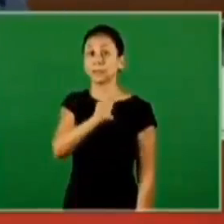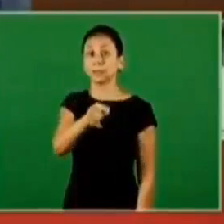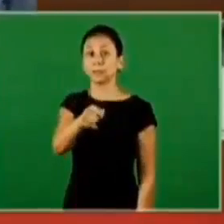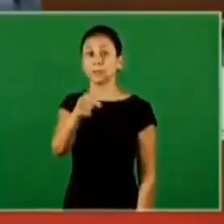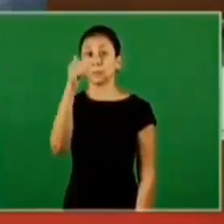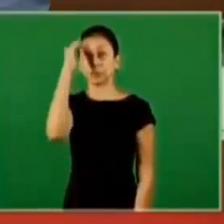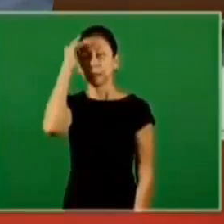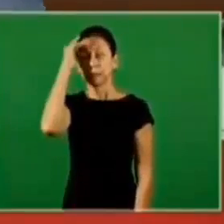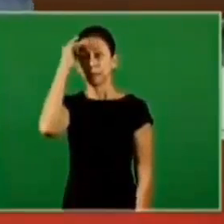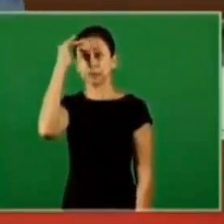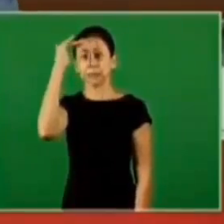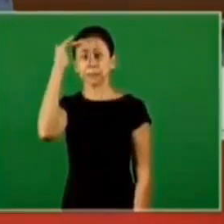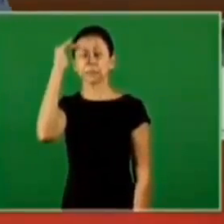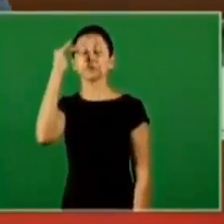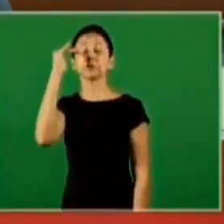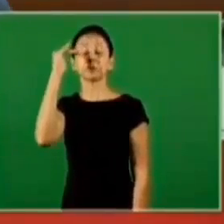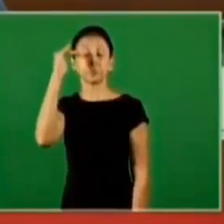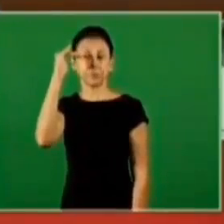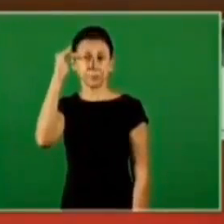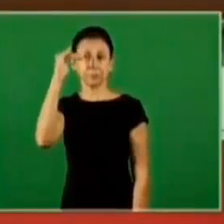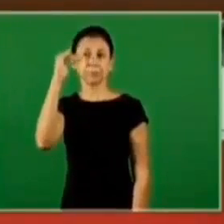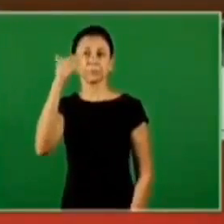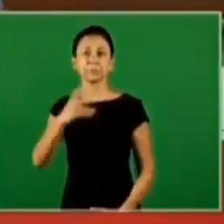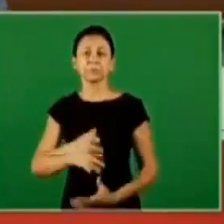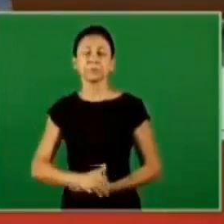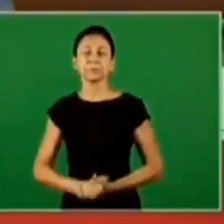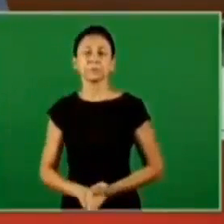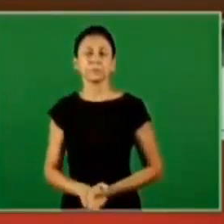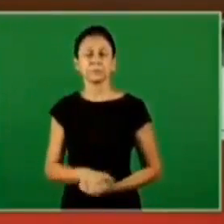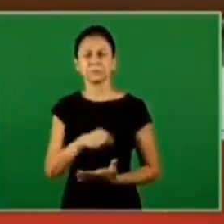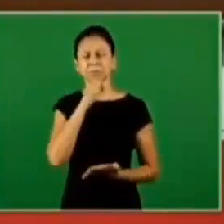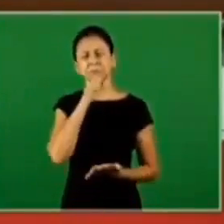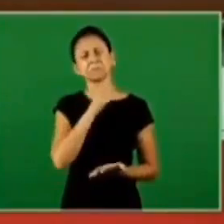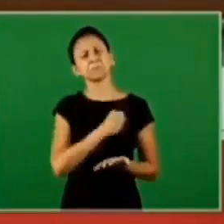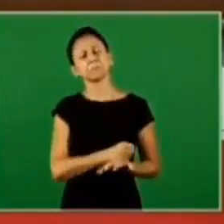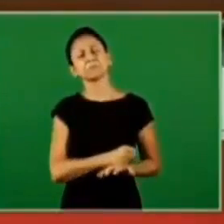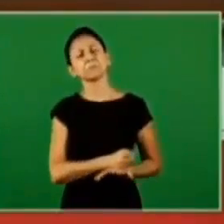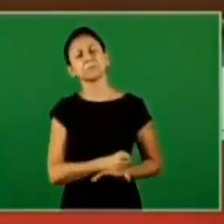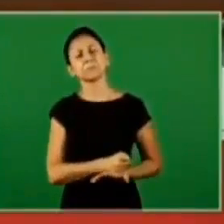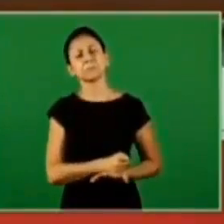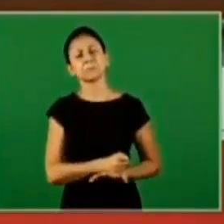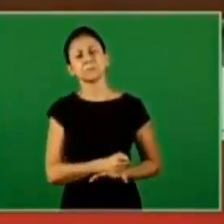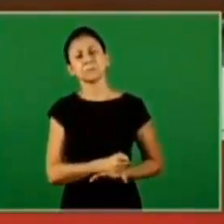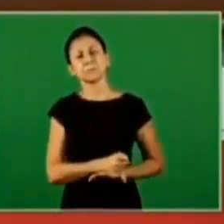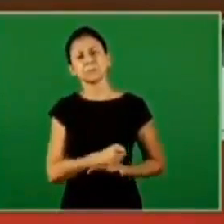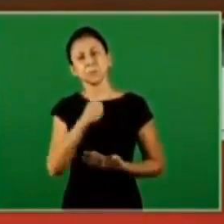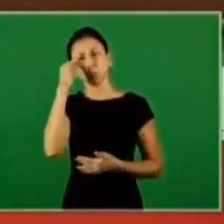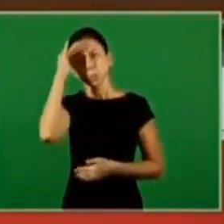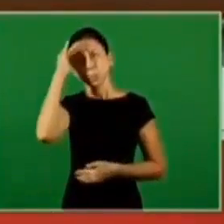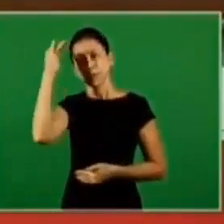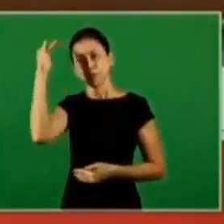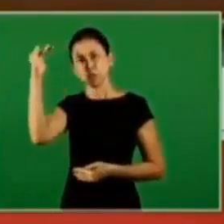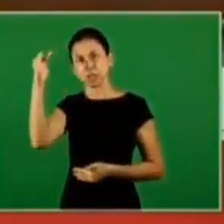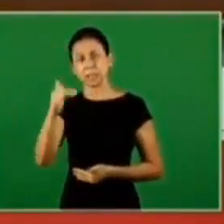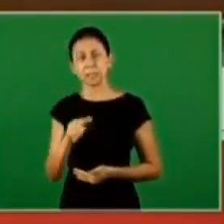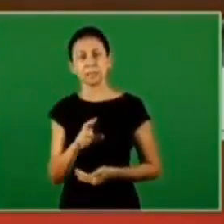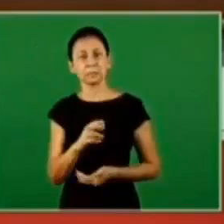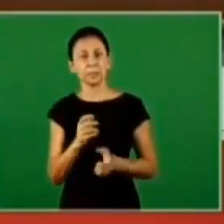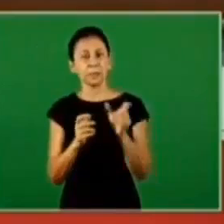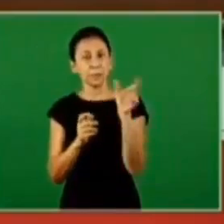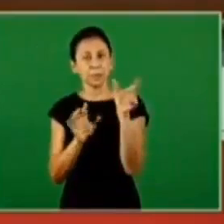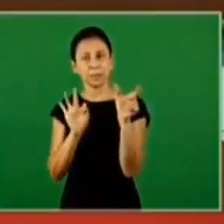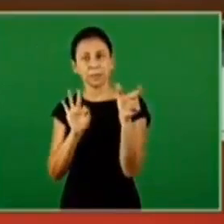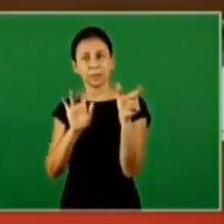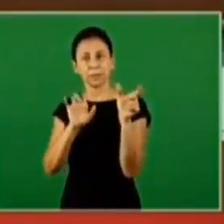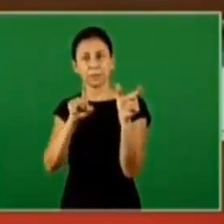man obeyed. So it was called in the Old Testament, disobedience.